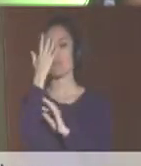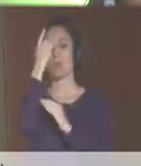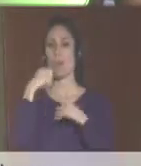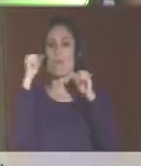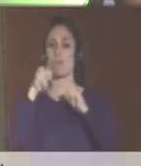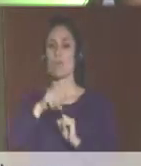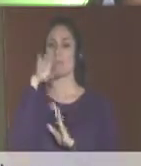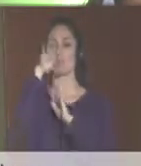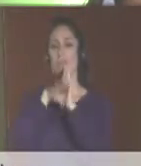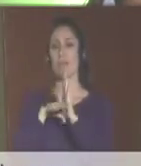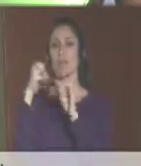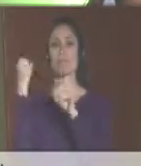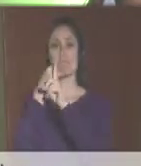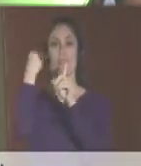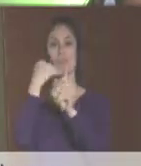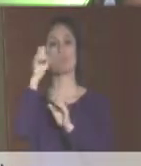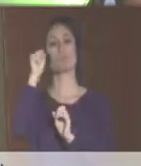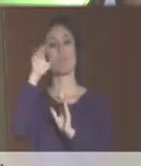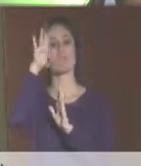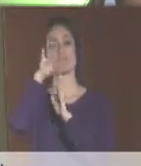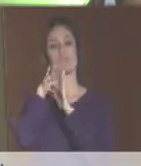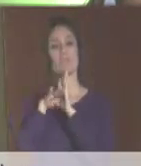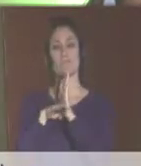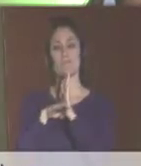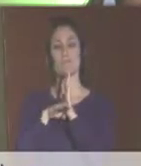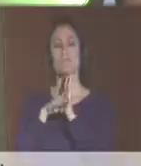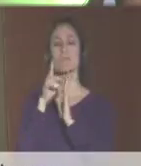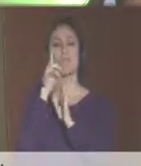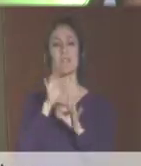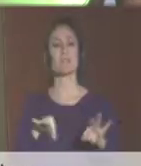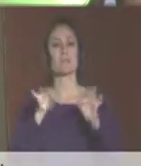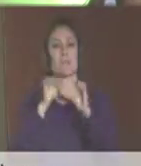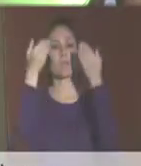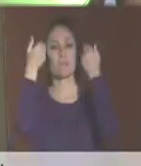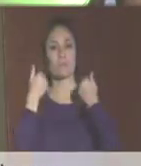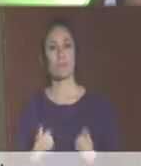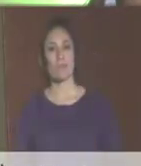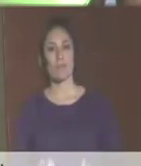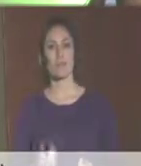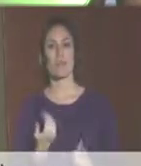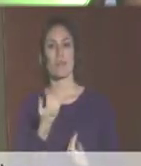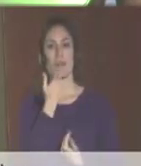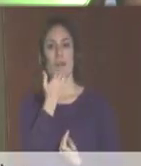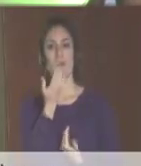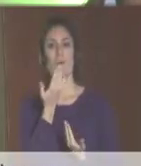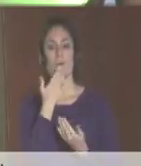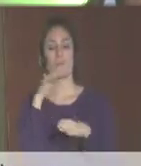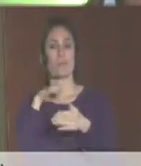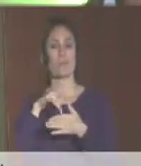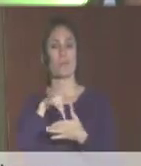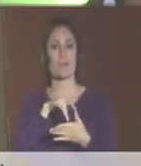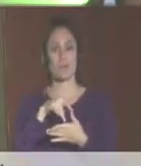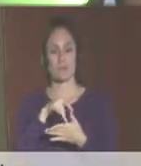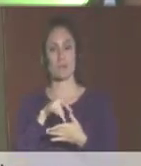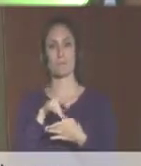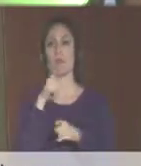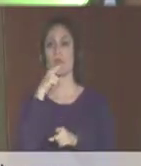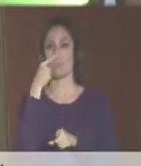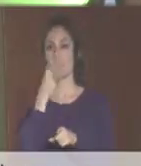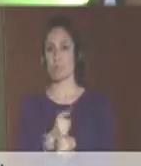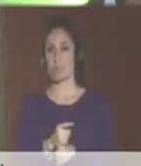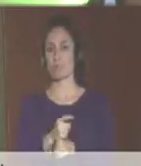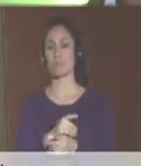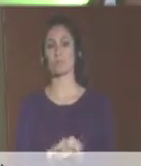fundamental because we can reduce the impacts, especially from a human perspective. And